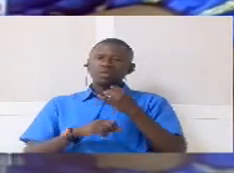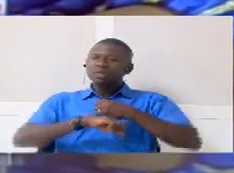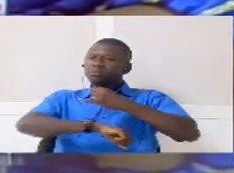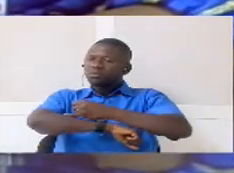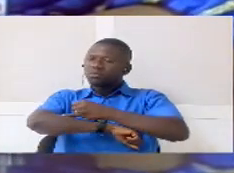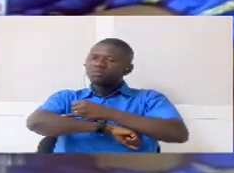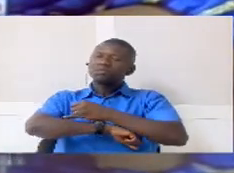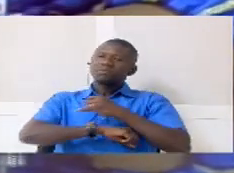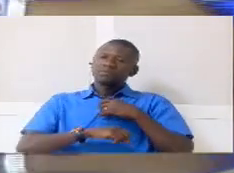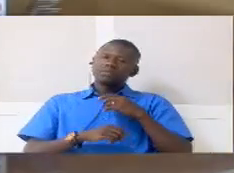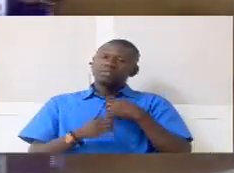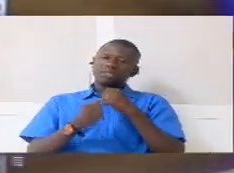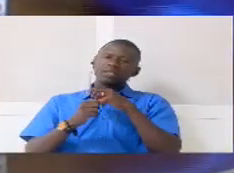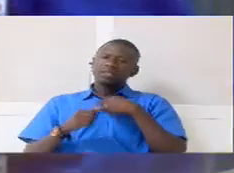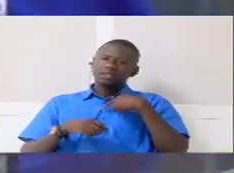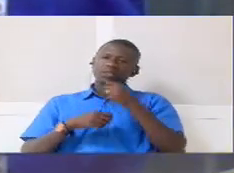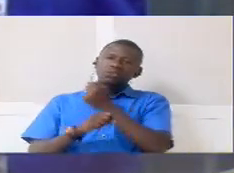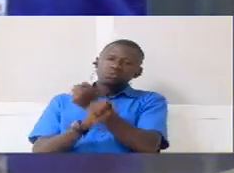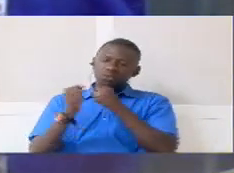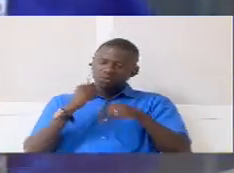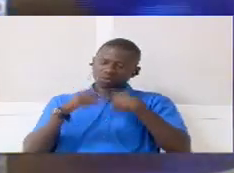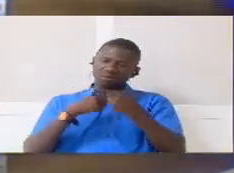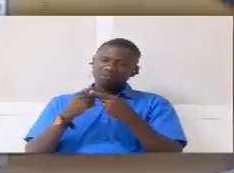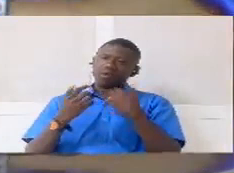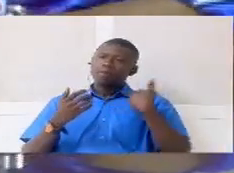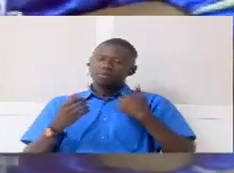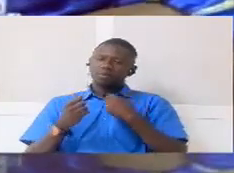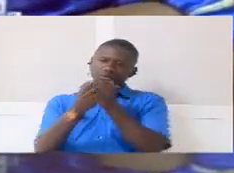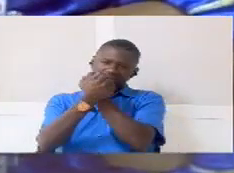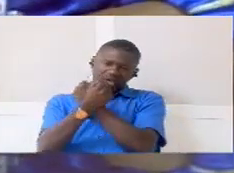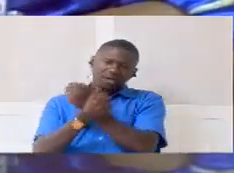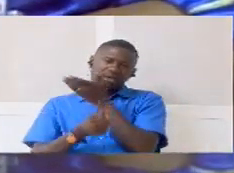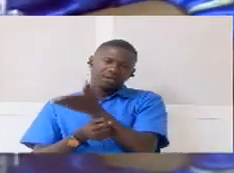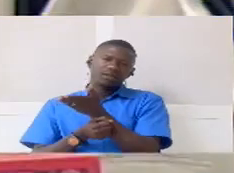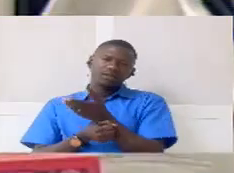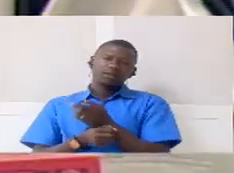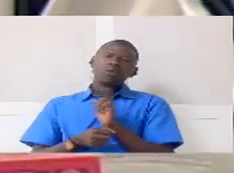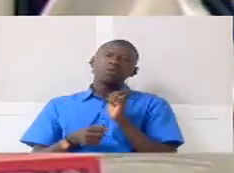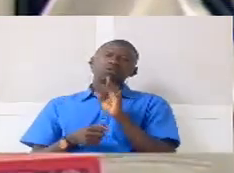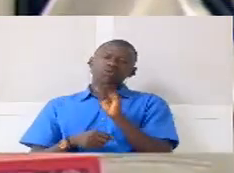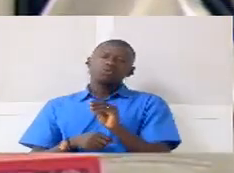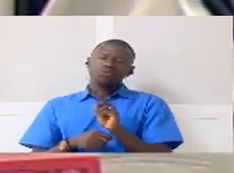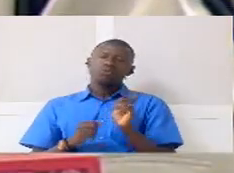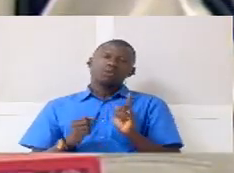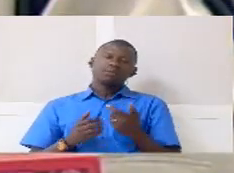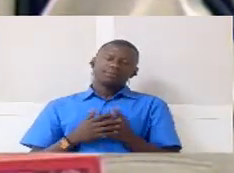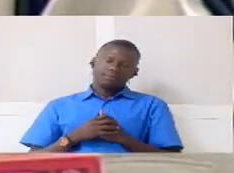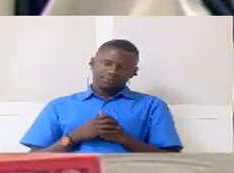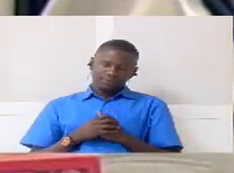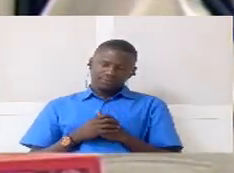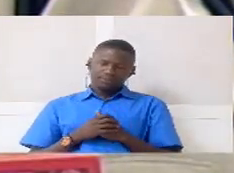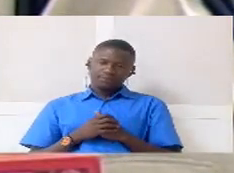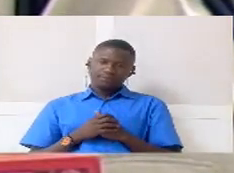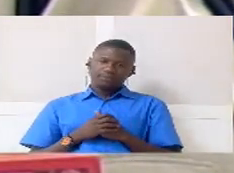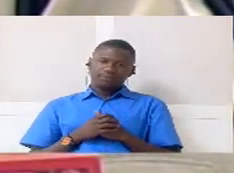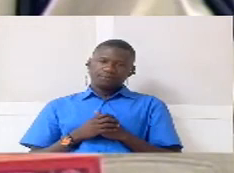their time of office? Wo molumenu kenati niate bondije wolawo watu ndingu mekakije folu ibuka kuke me yalonka